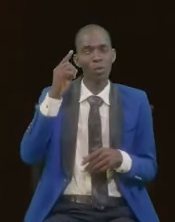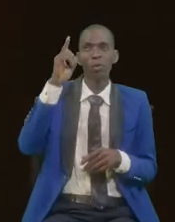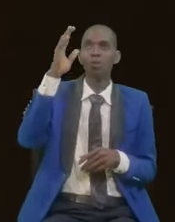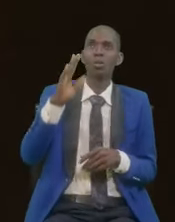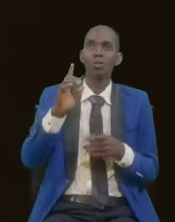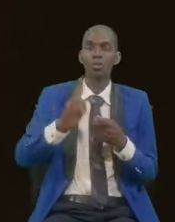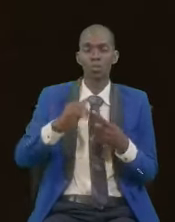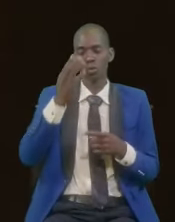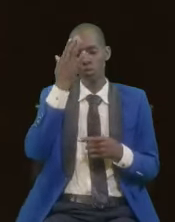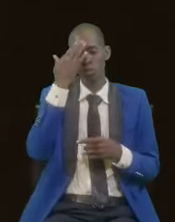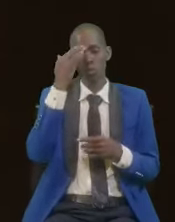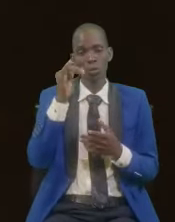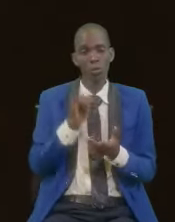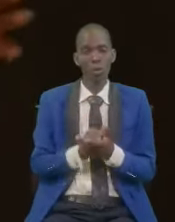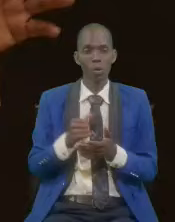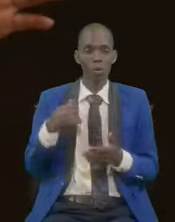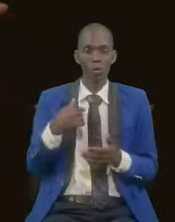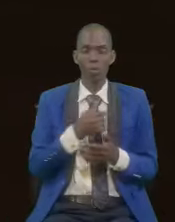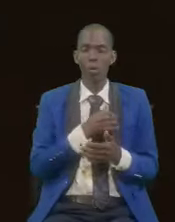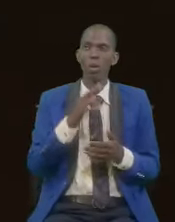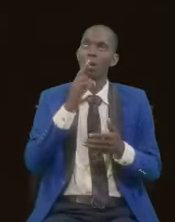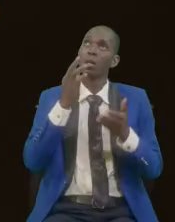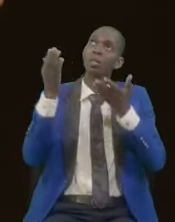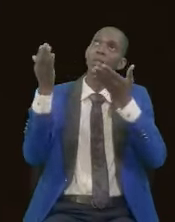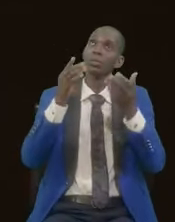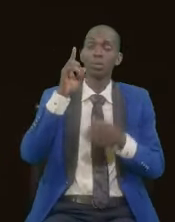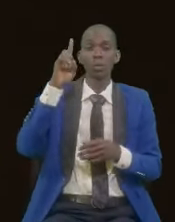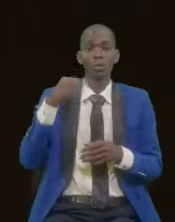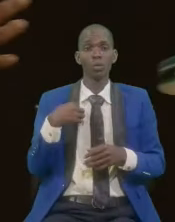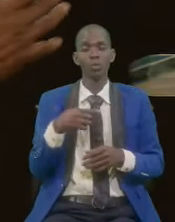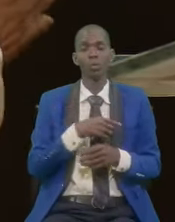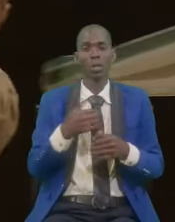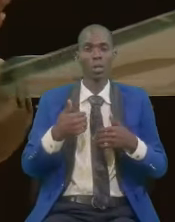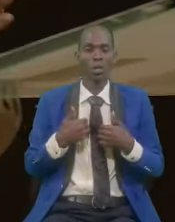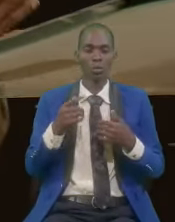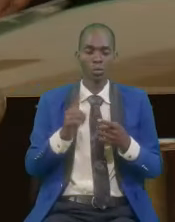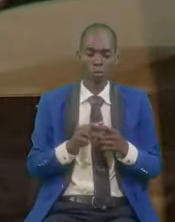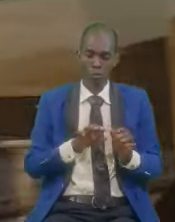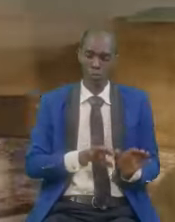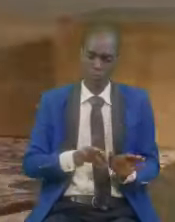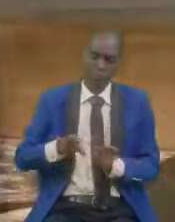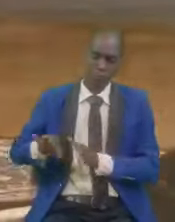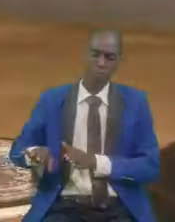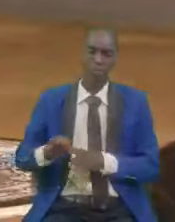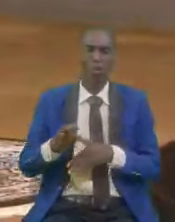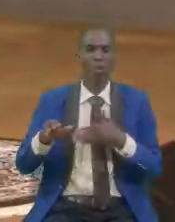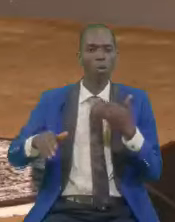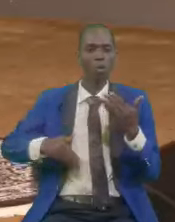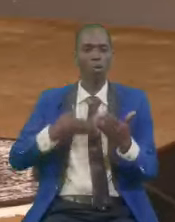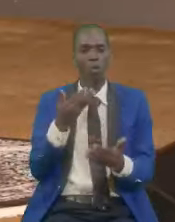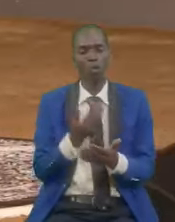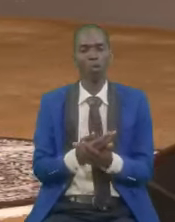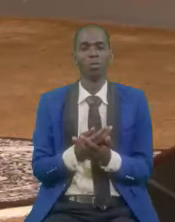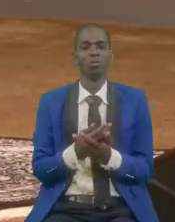recognize that we're serving Him, we have to lay aside all